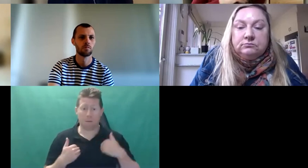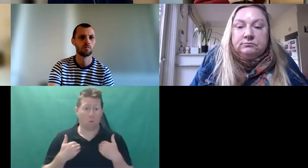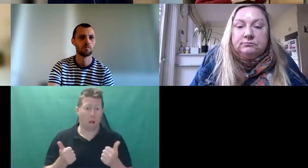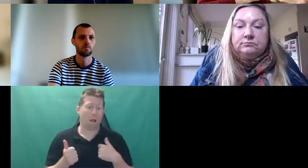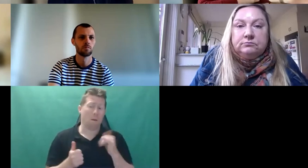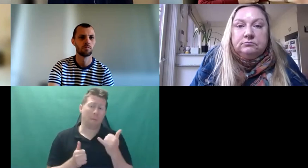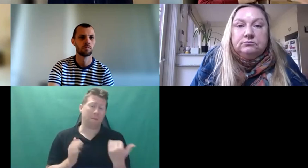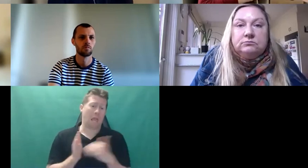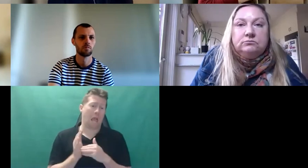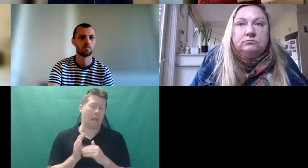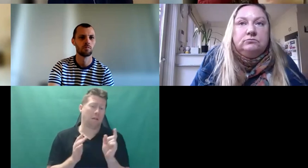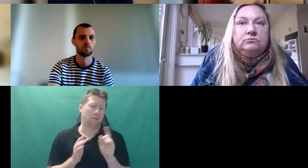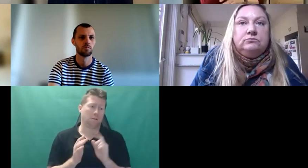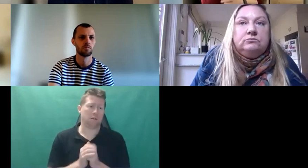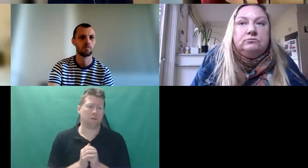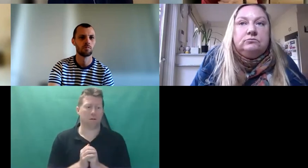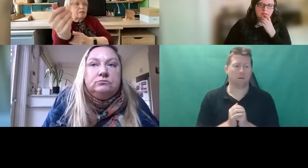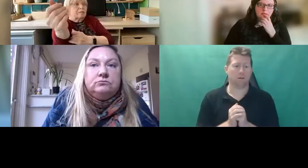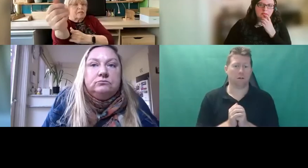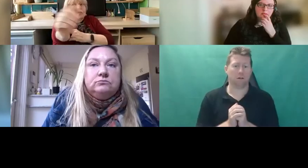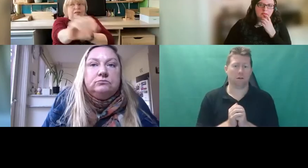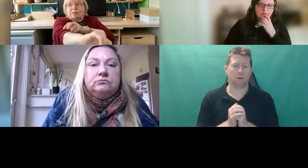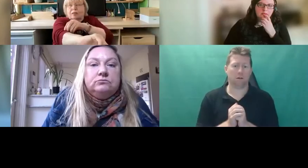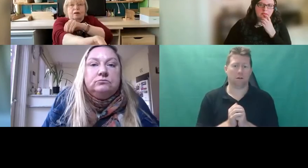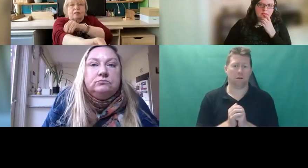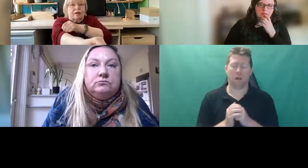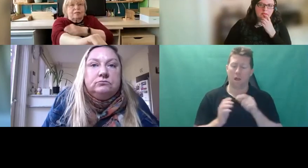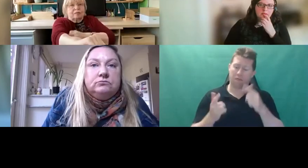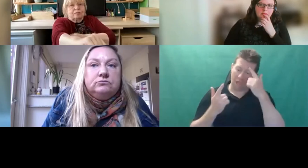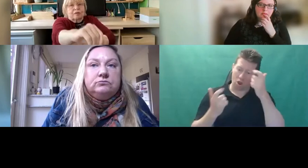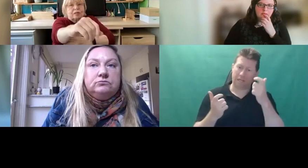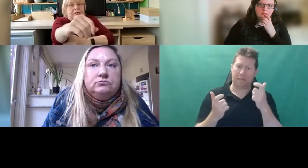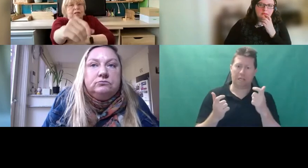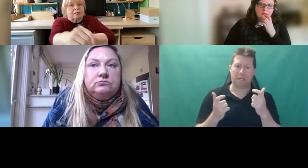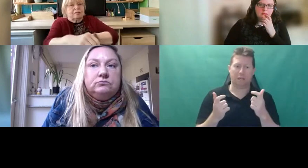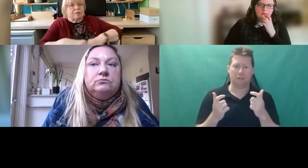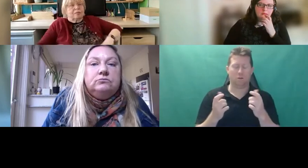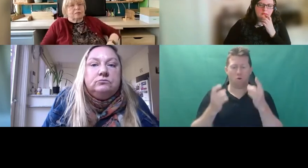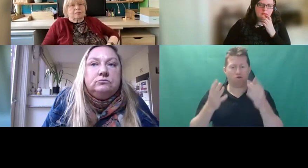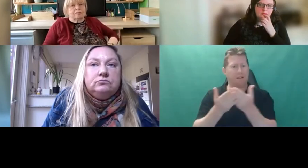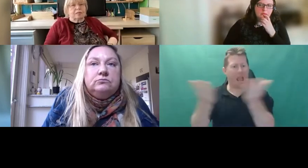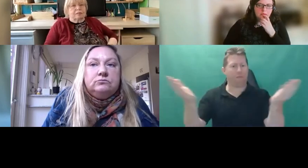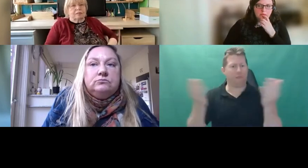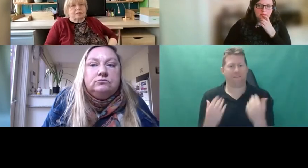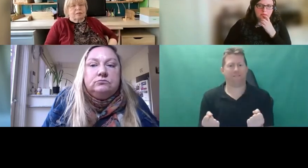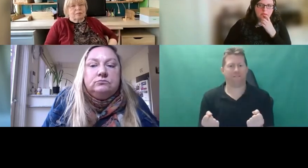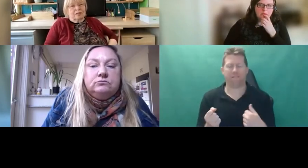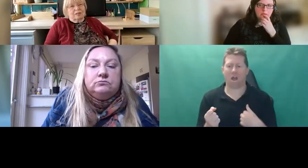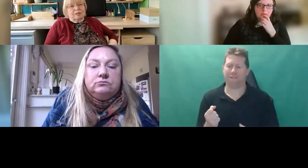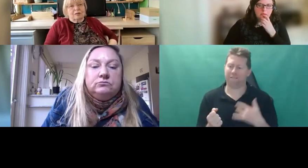maybe I could say that, you know, some, these ideas are kind of out there already. And, um, I, I think,